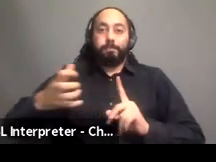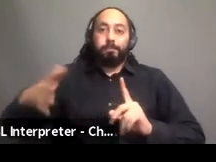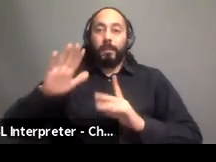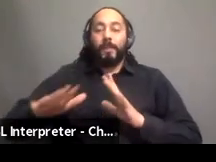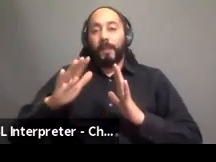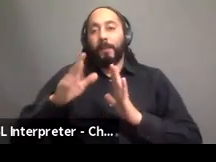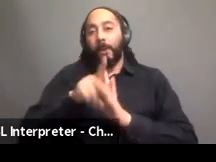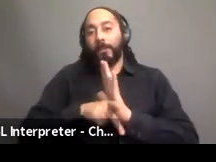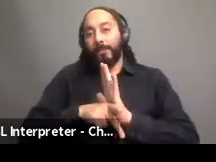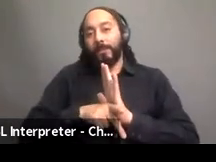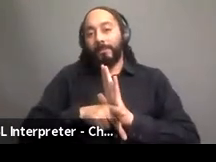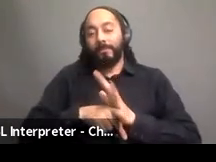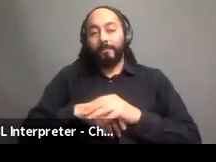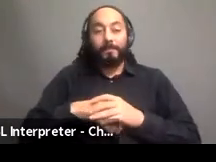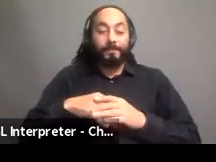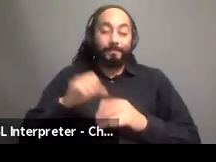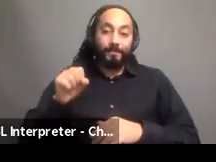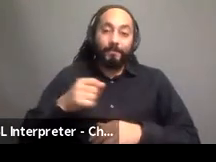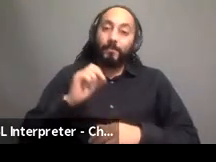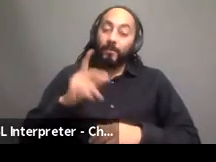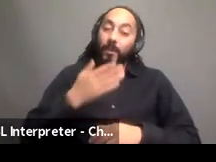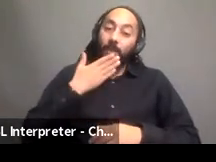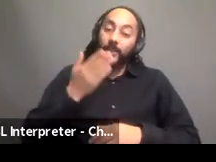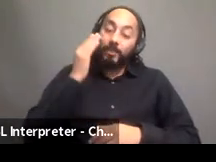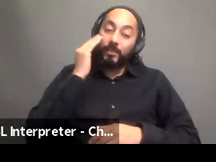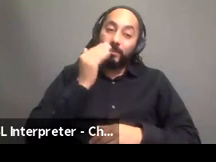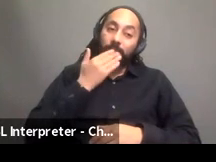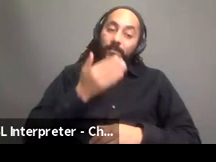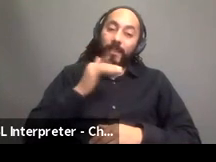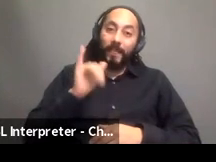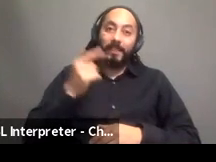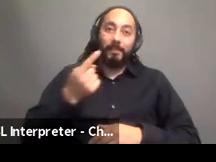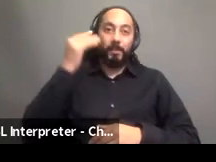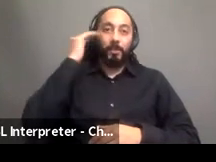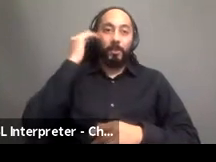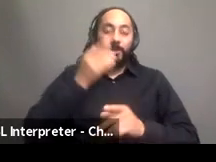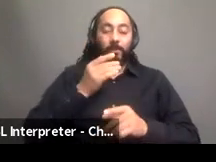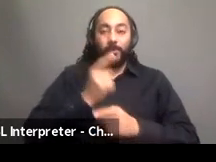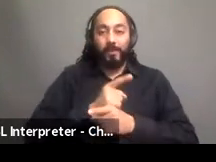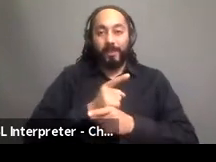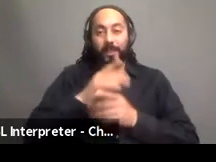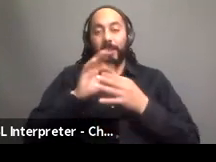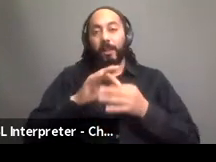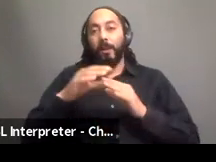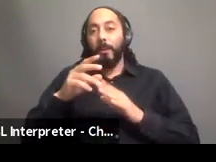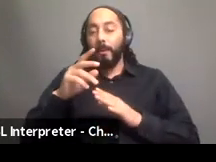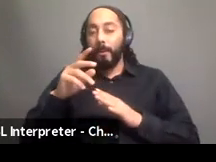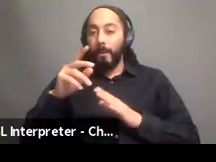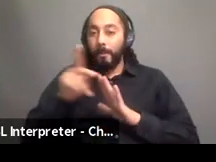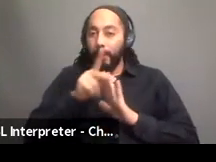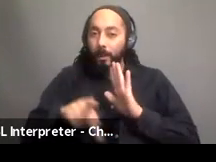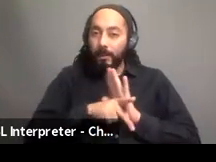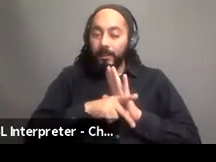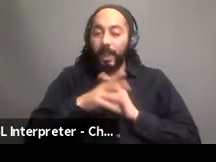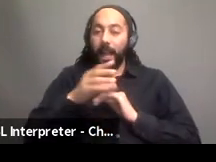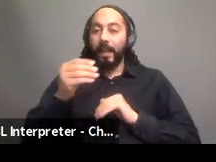yeah. Okay. Good to know. I mean, this is definitely something to know, right? In terms of policies and how the workplace